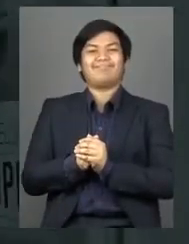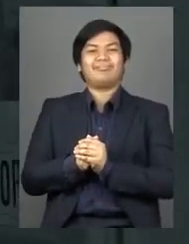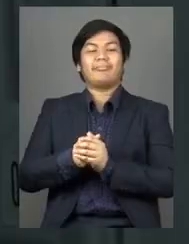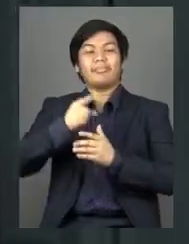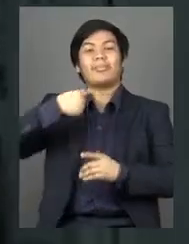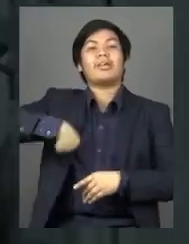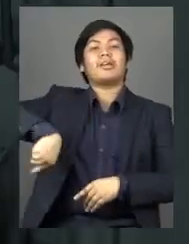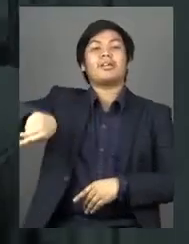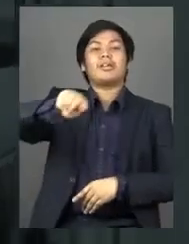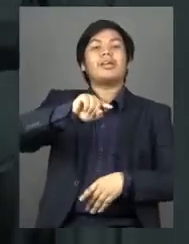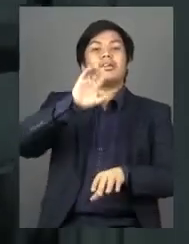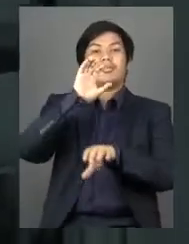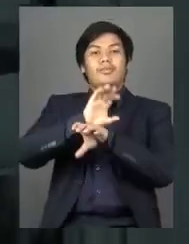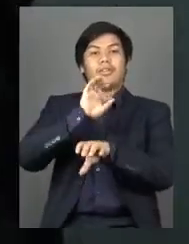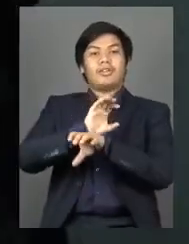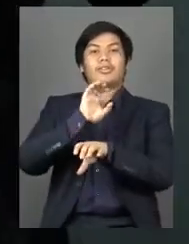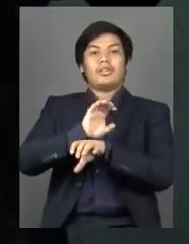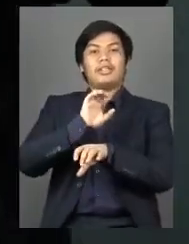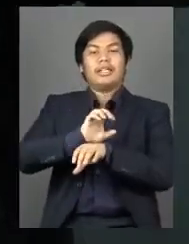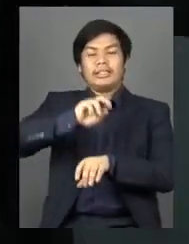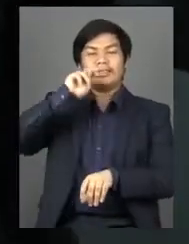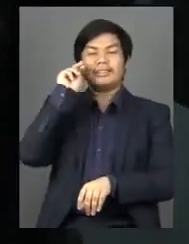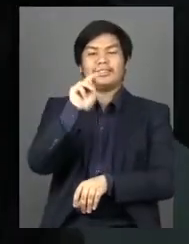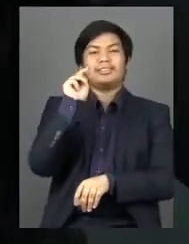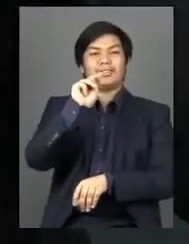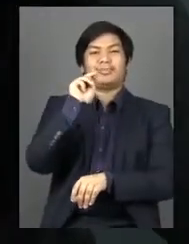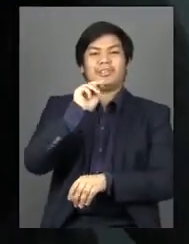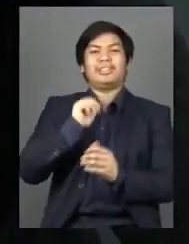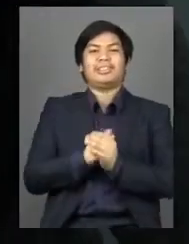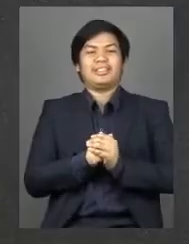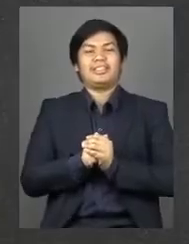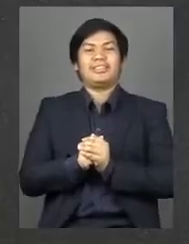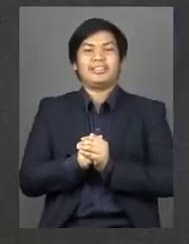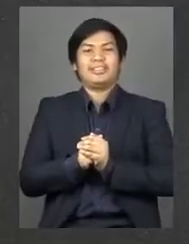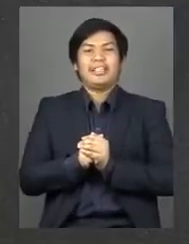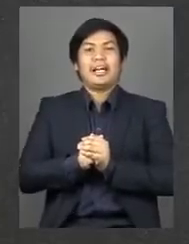This is the kind of church that we should be.